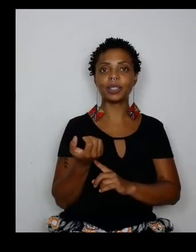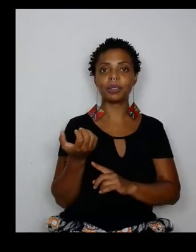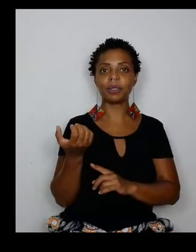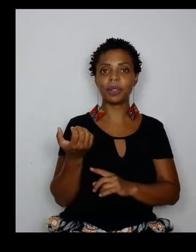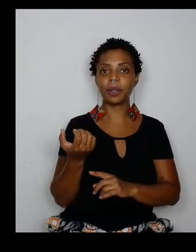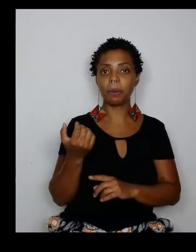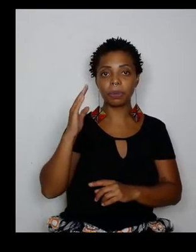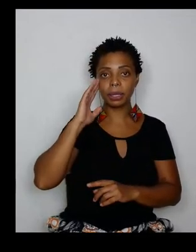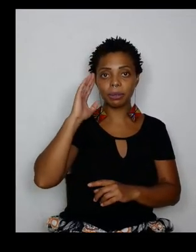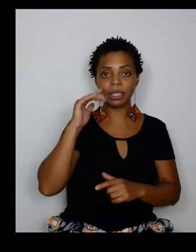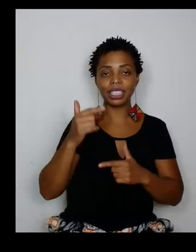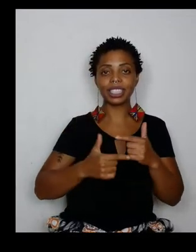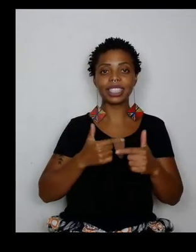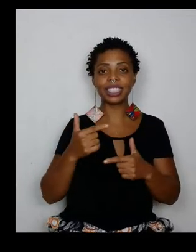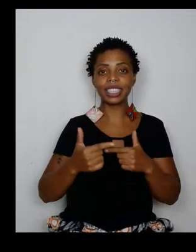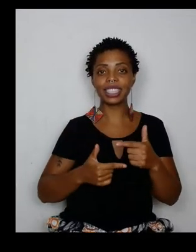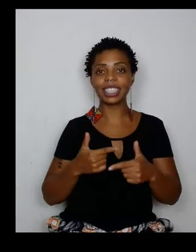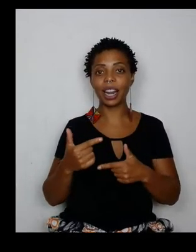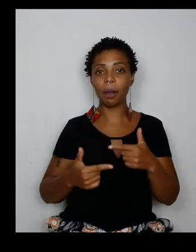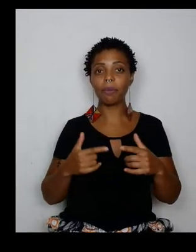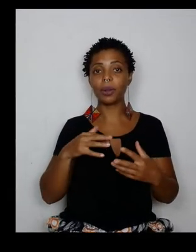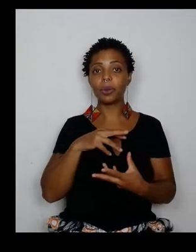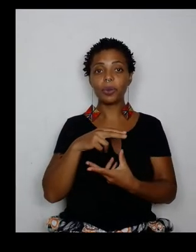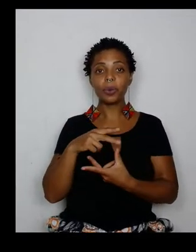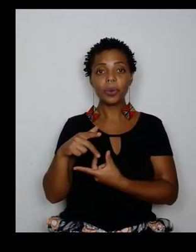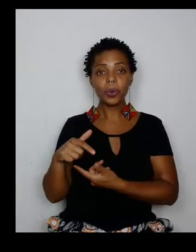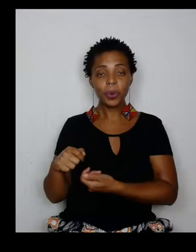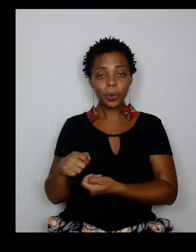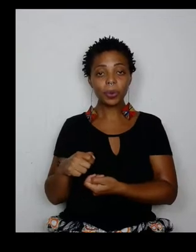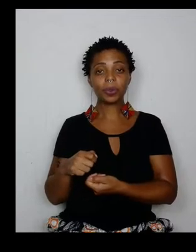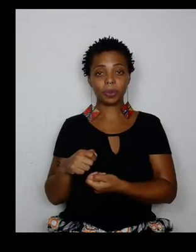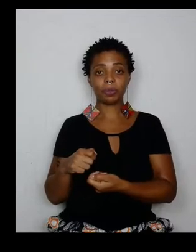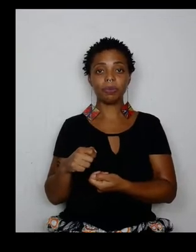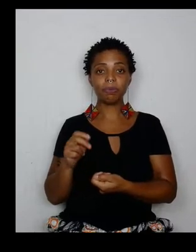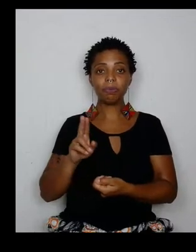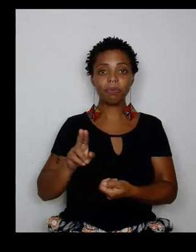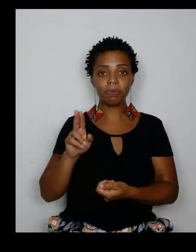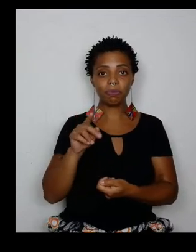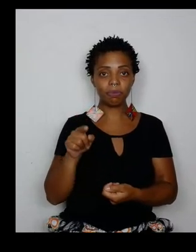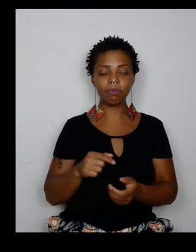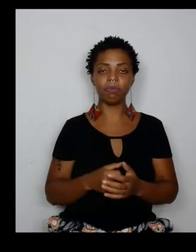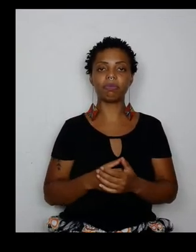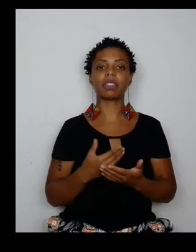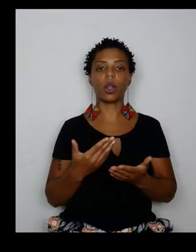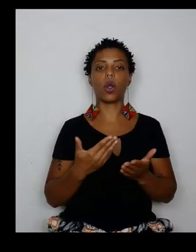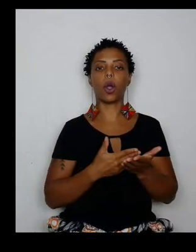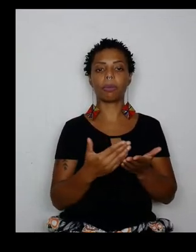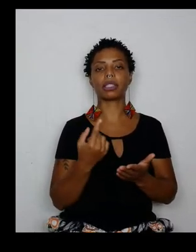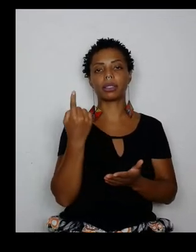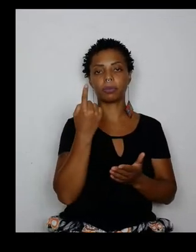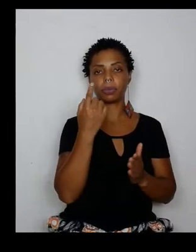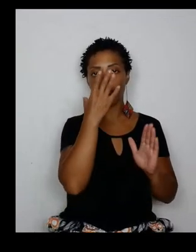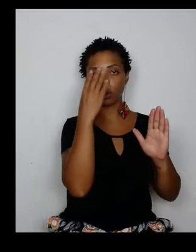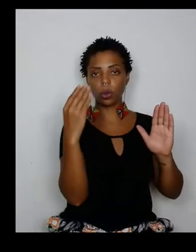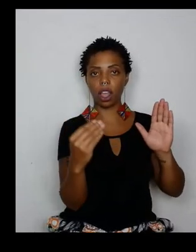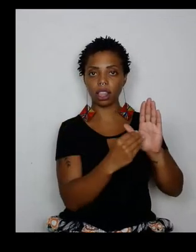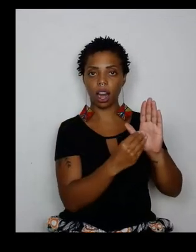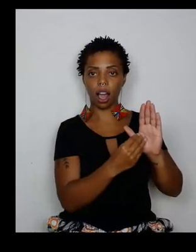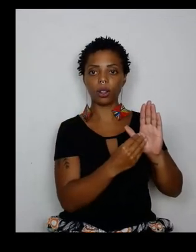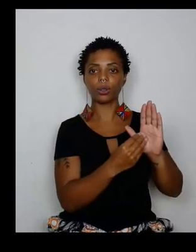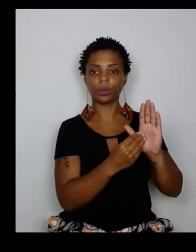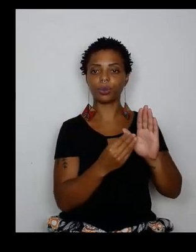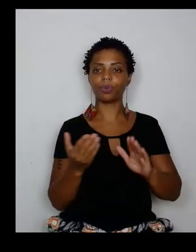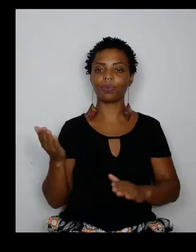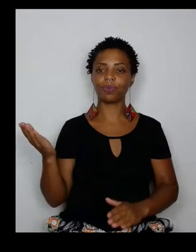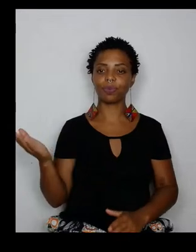multiple continents so i start with a self-portrait and i'm going to think really with the category of self-portraiture because it seems to me to be the